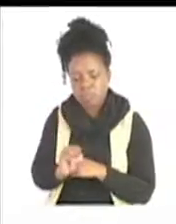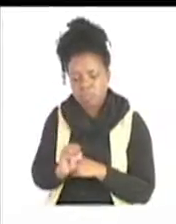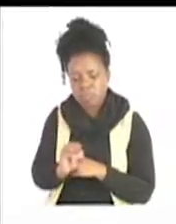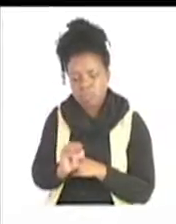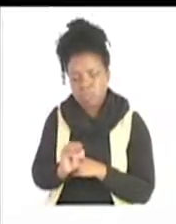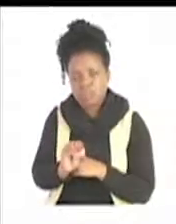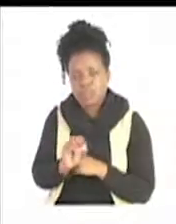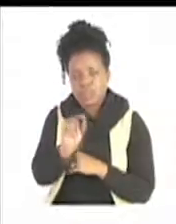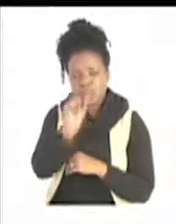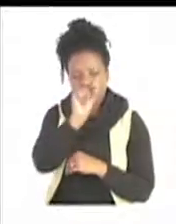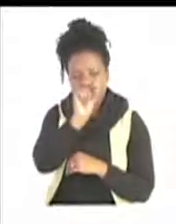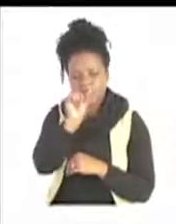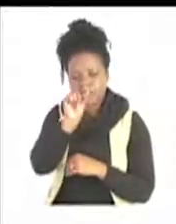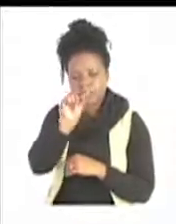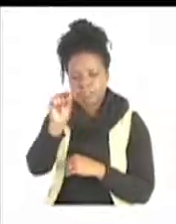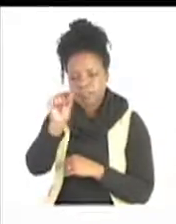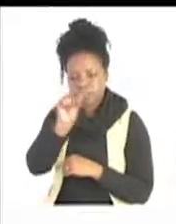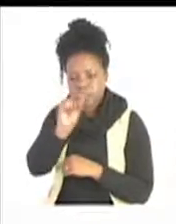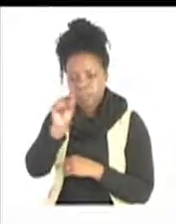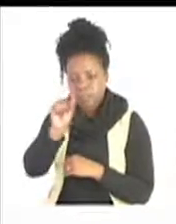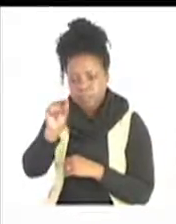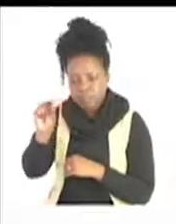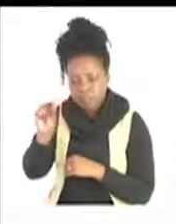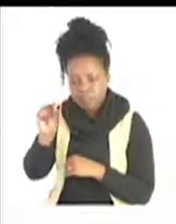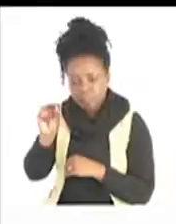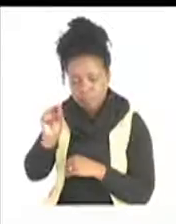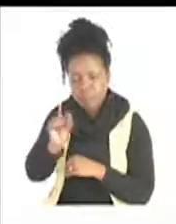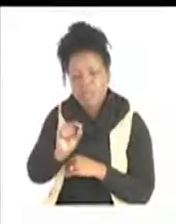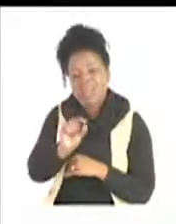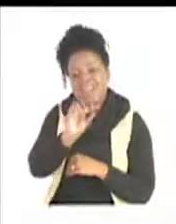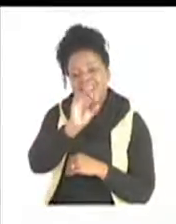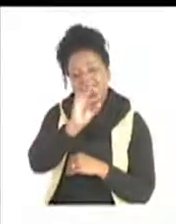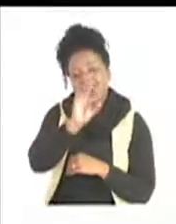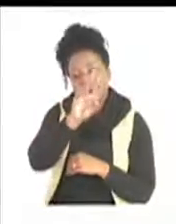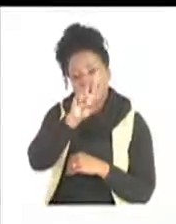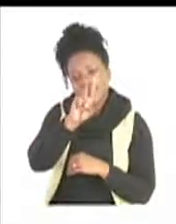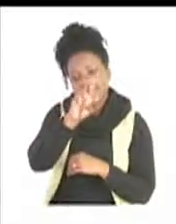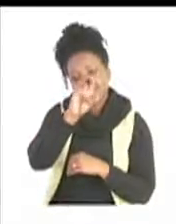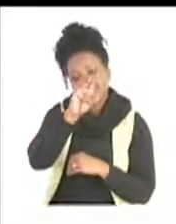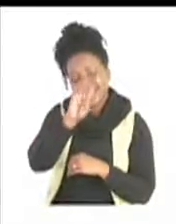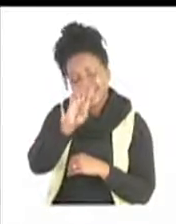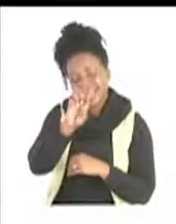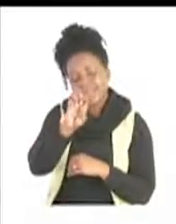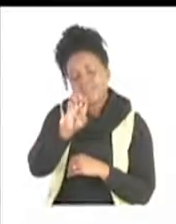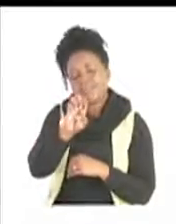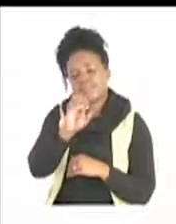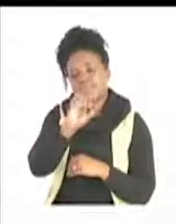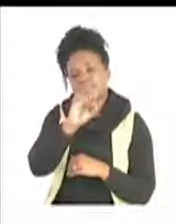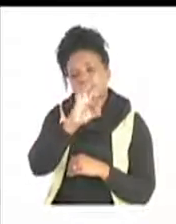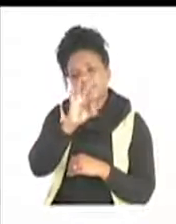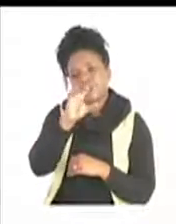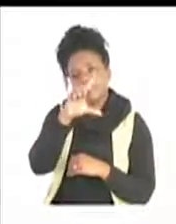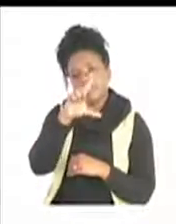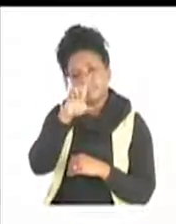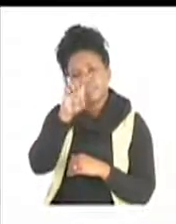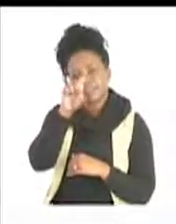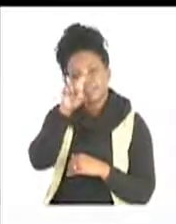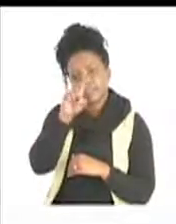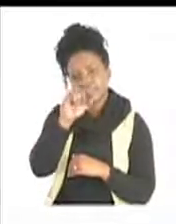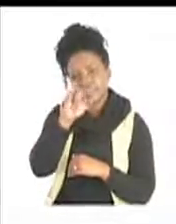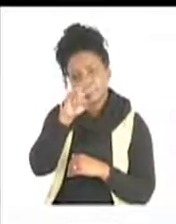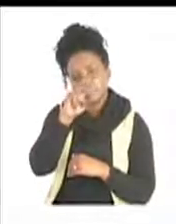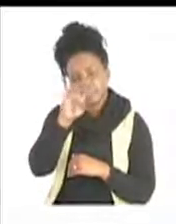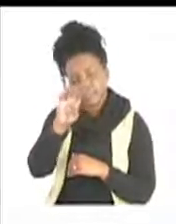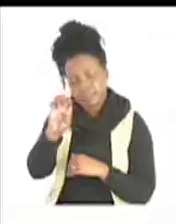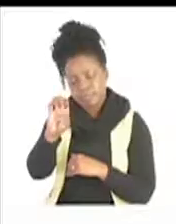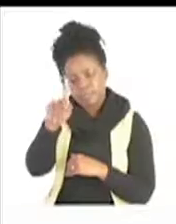I said reflexive pronouns, they usually end with self and selves. Now